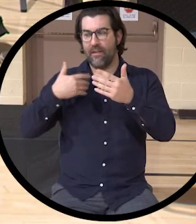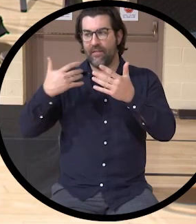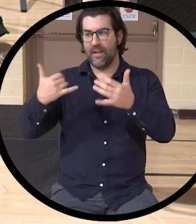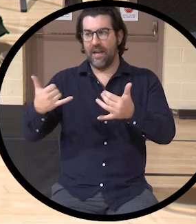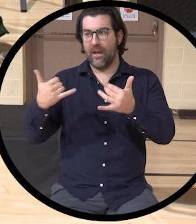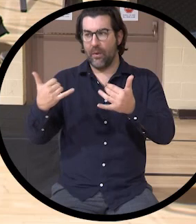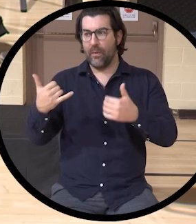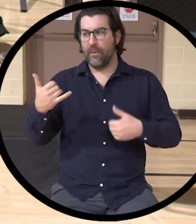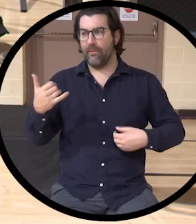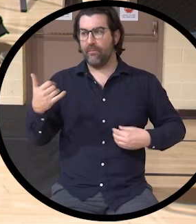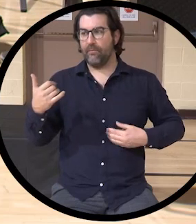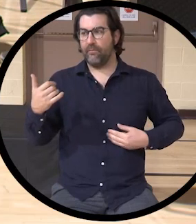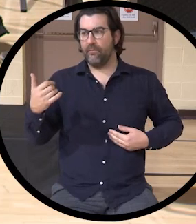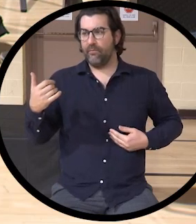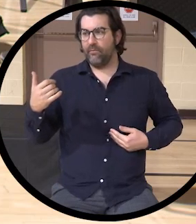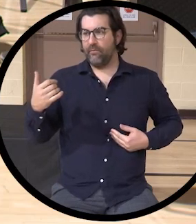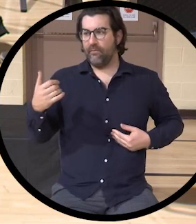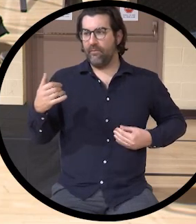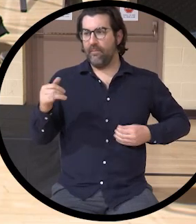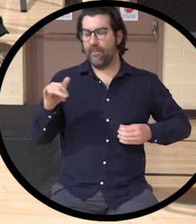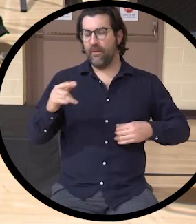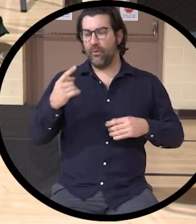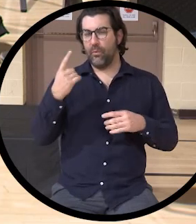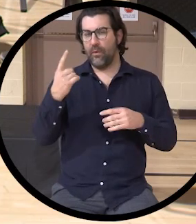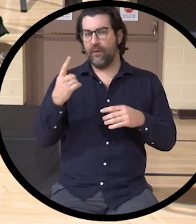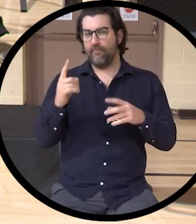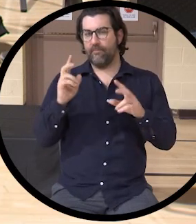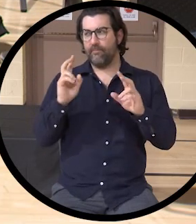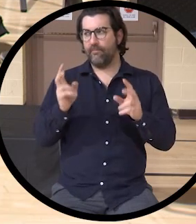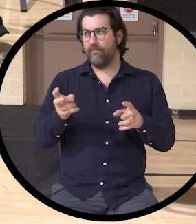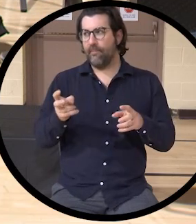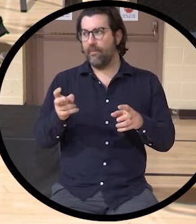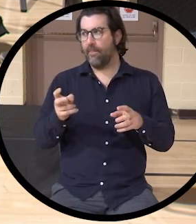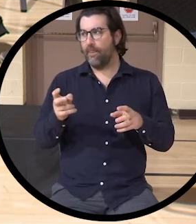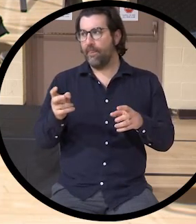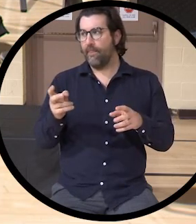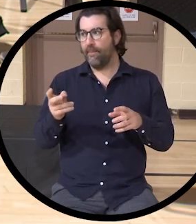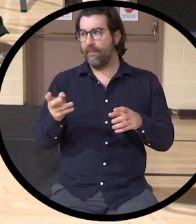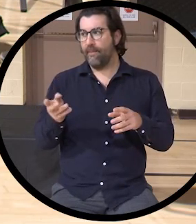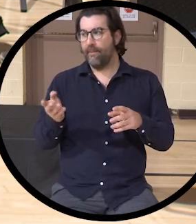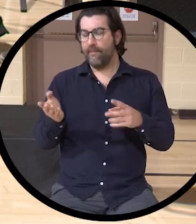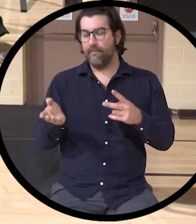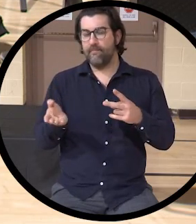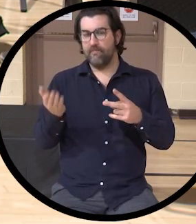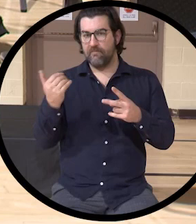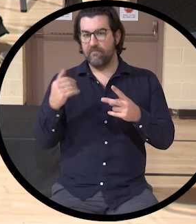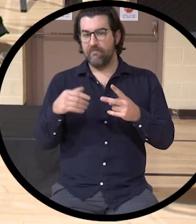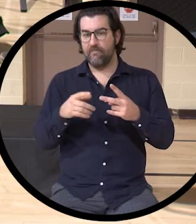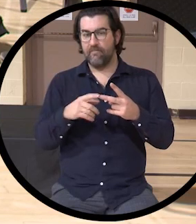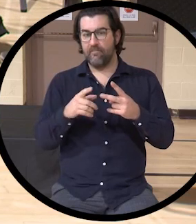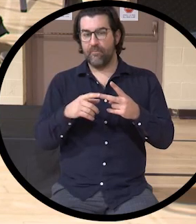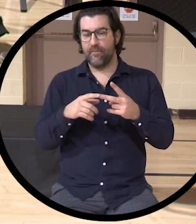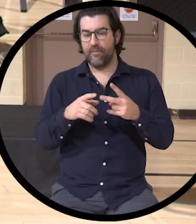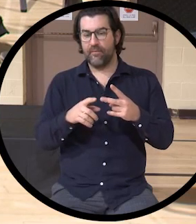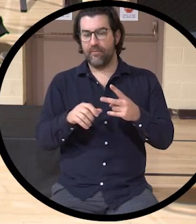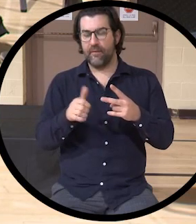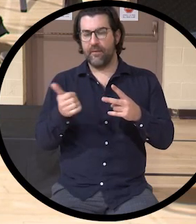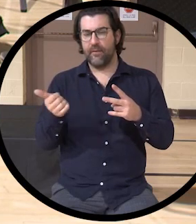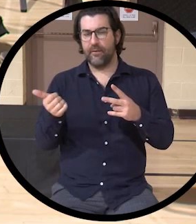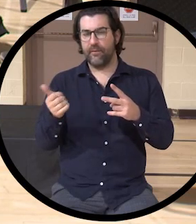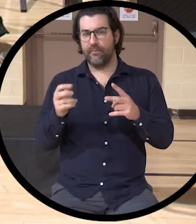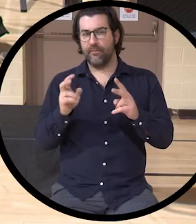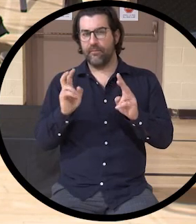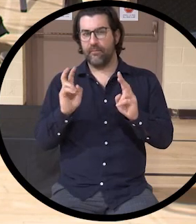So that's one part. Go ahead. Yeah. So the other thing is,